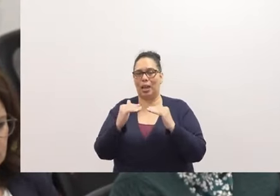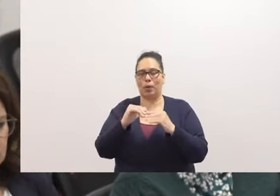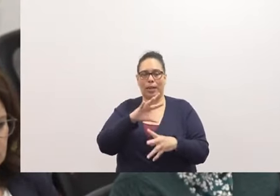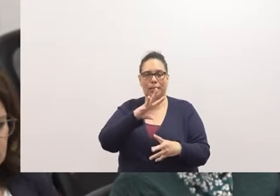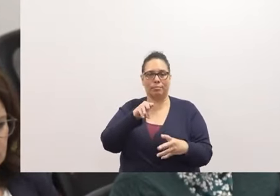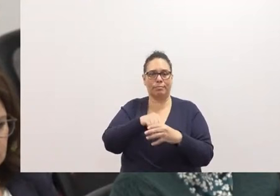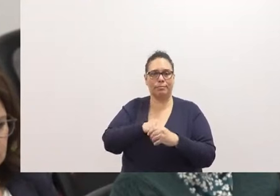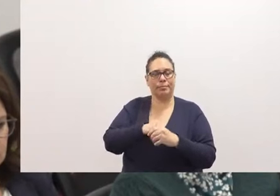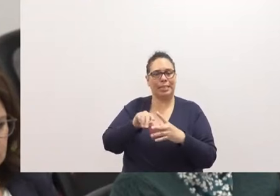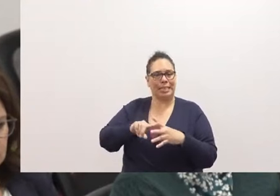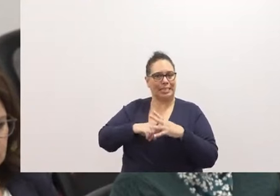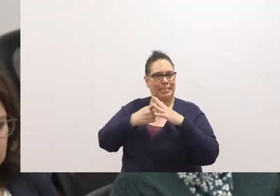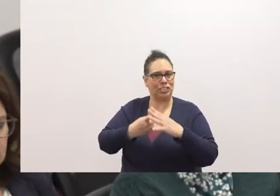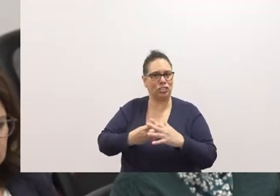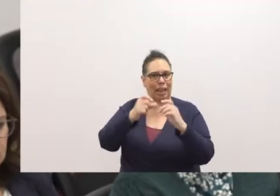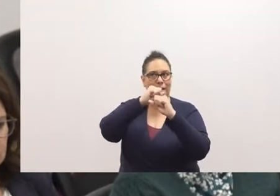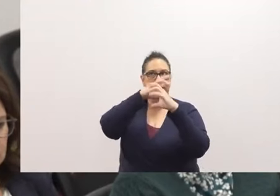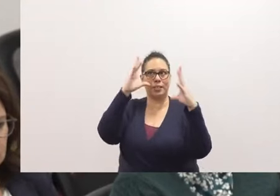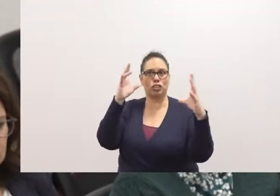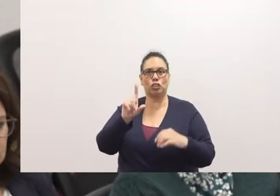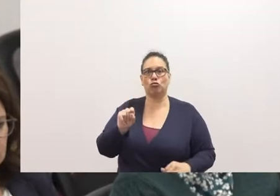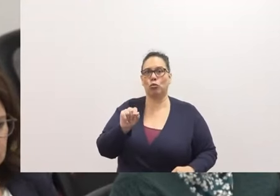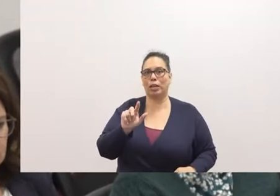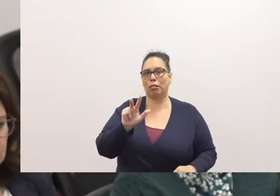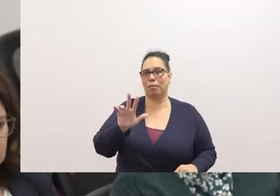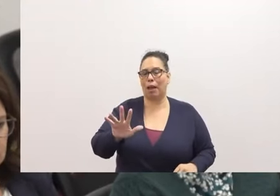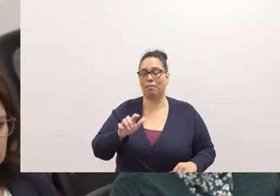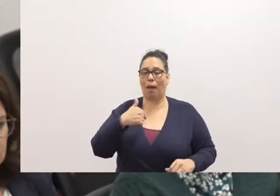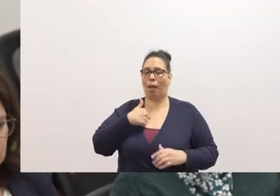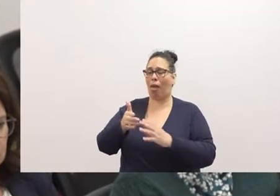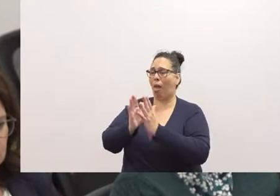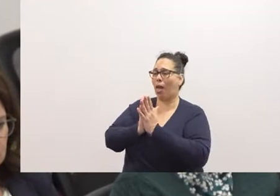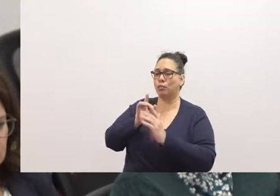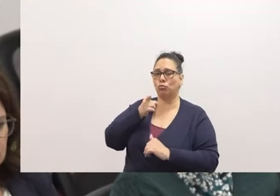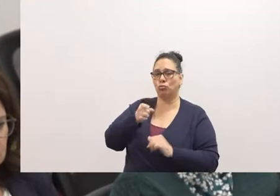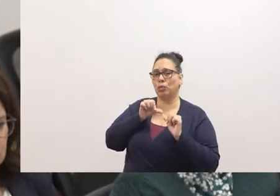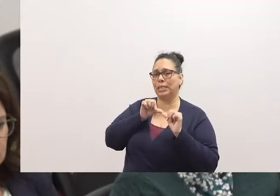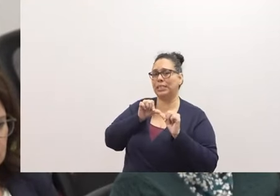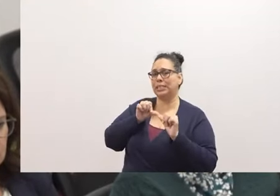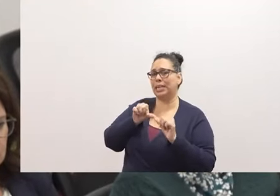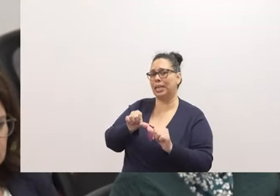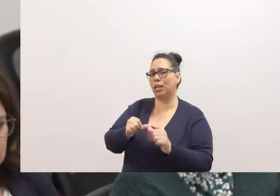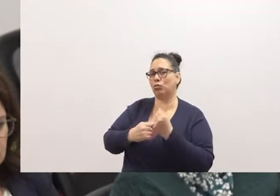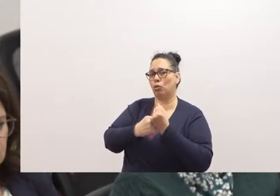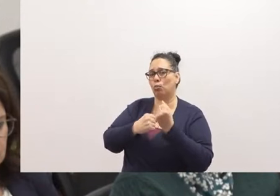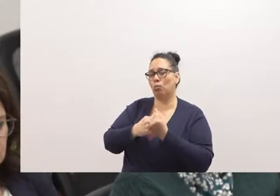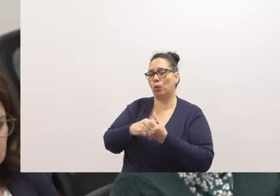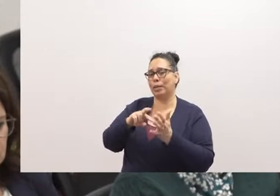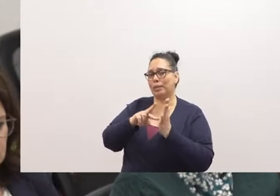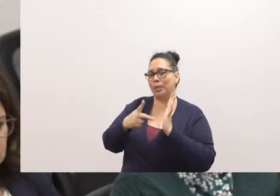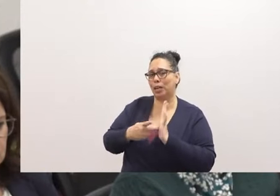for 2035. My ask is that you all continue supporting the meaningful work that we do,